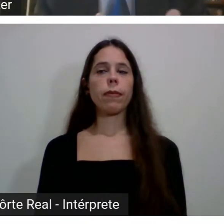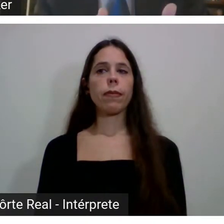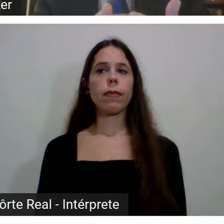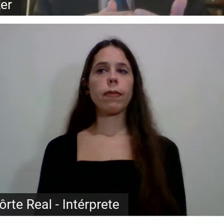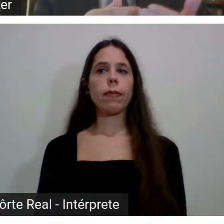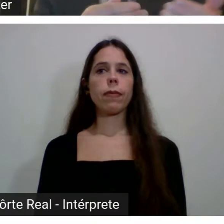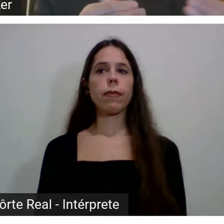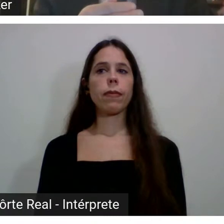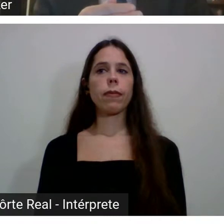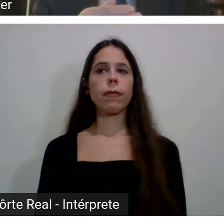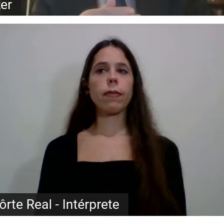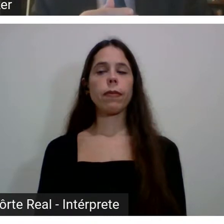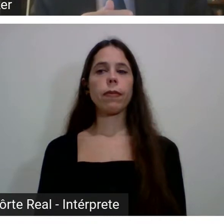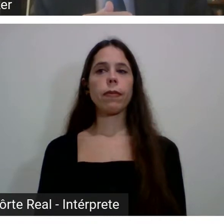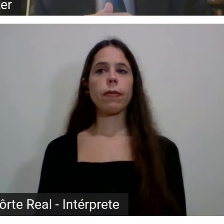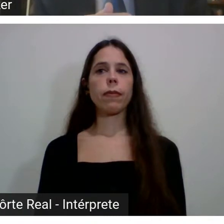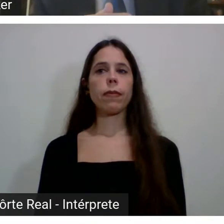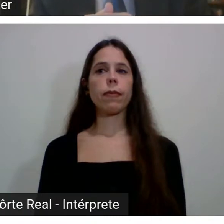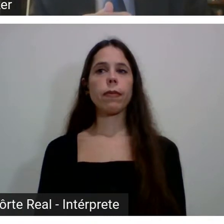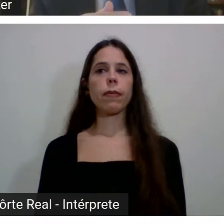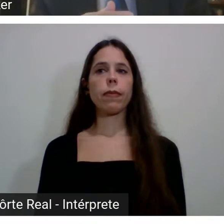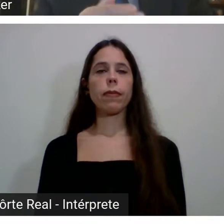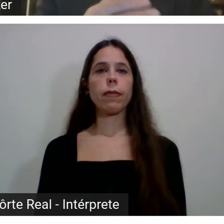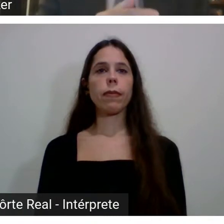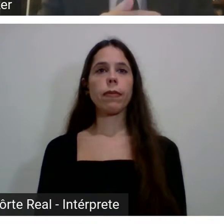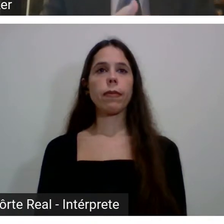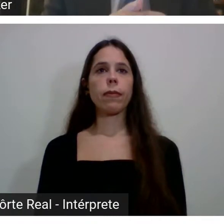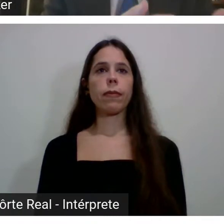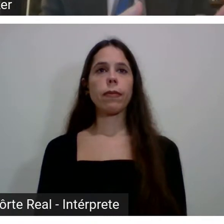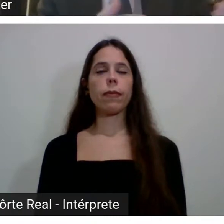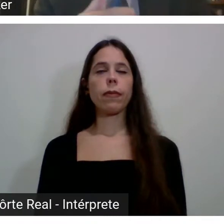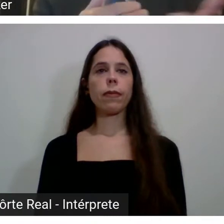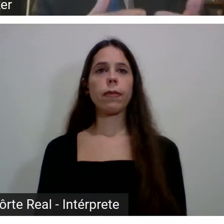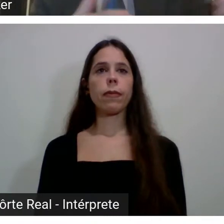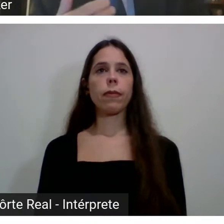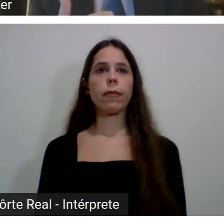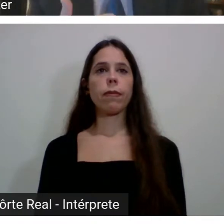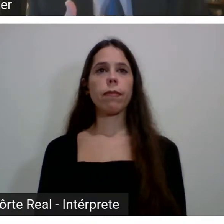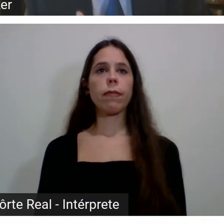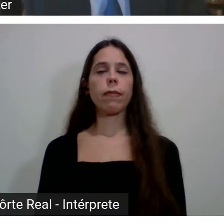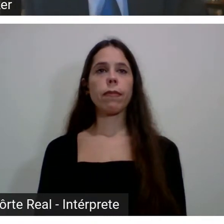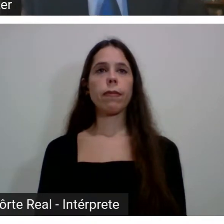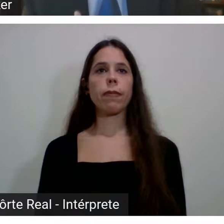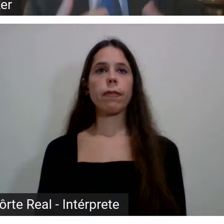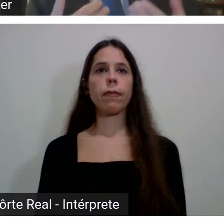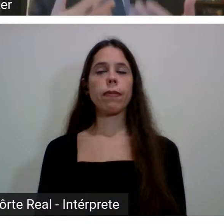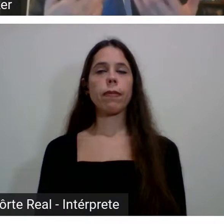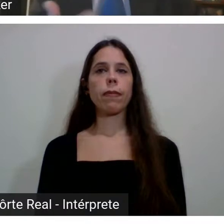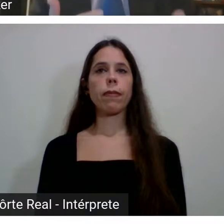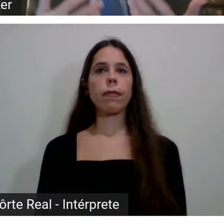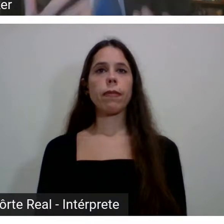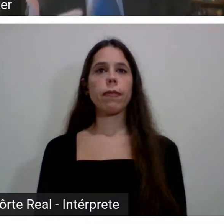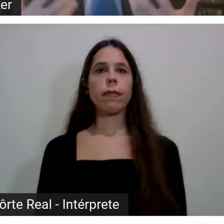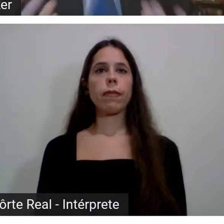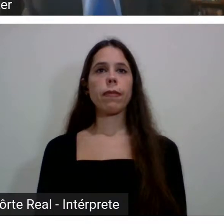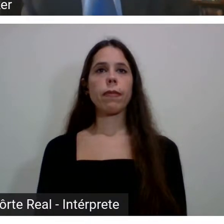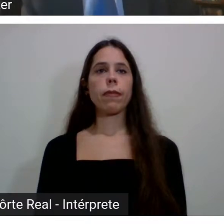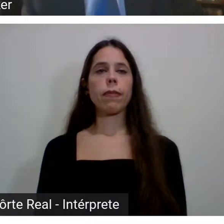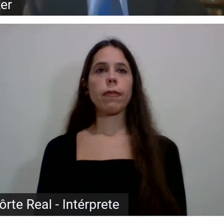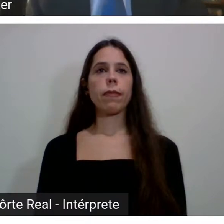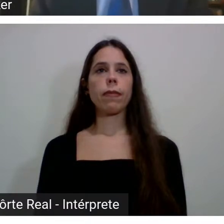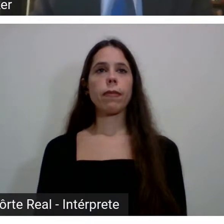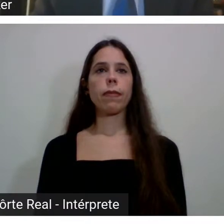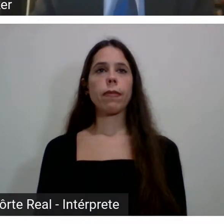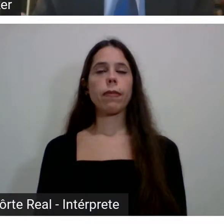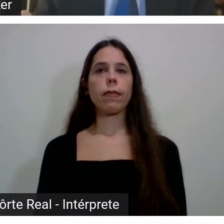predict improvements to equity? And they predict it to an extent, but we only ever get so